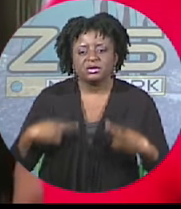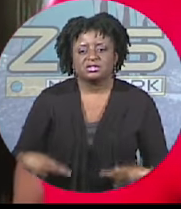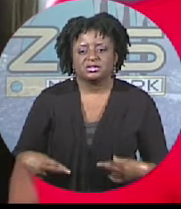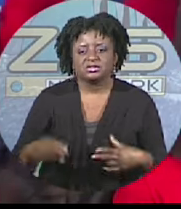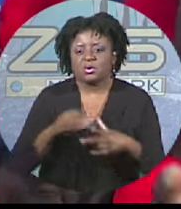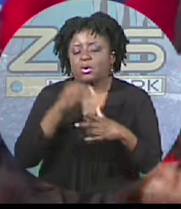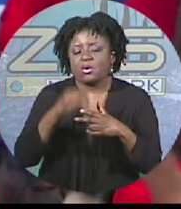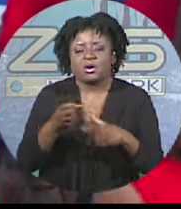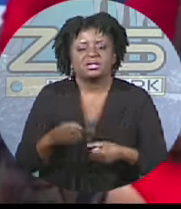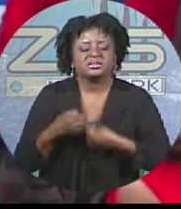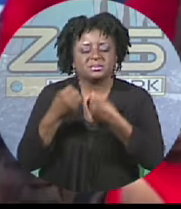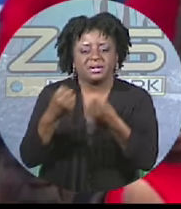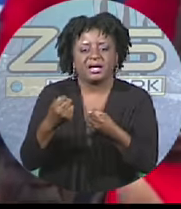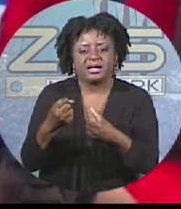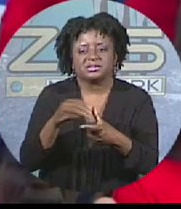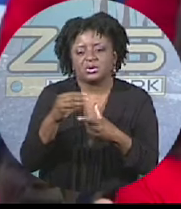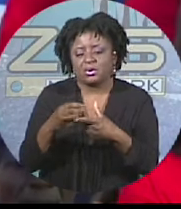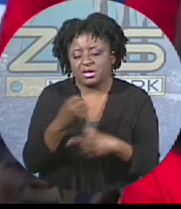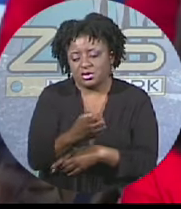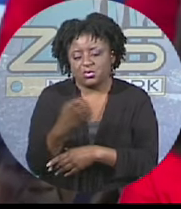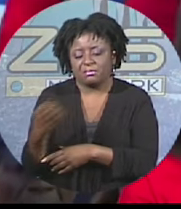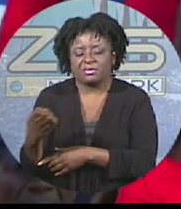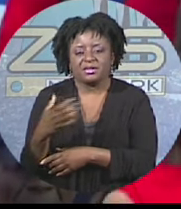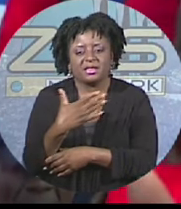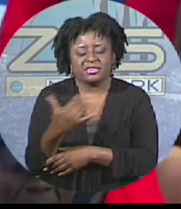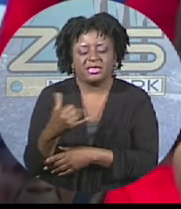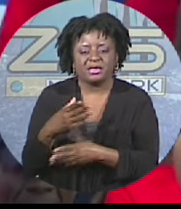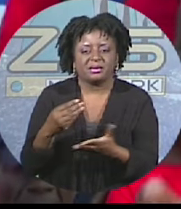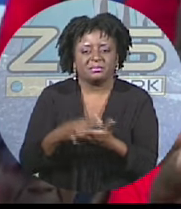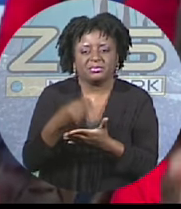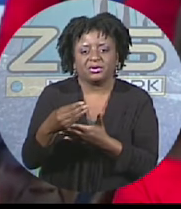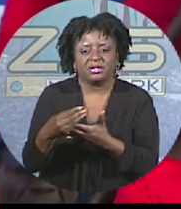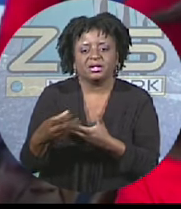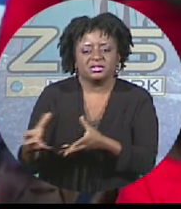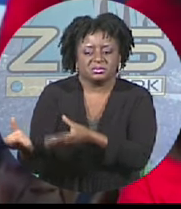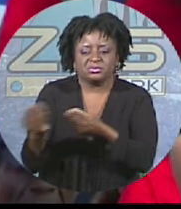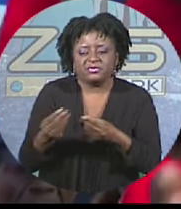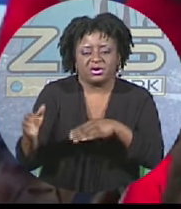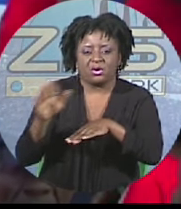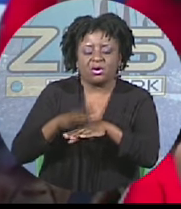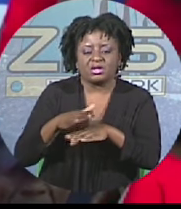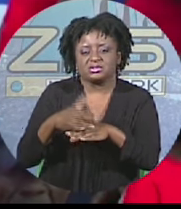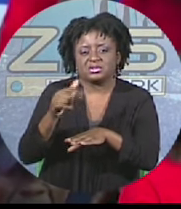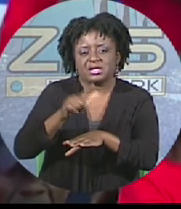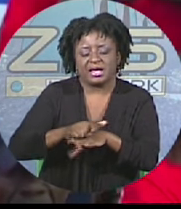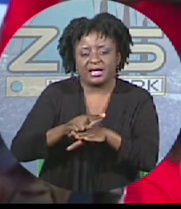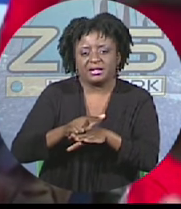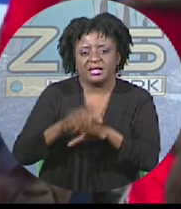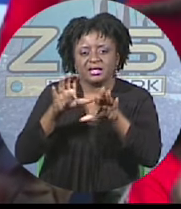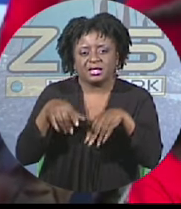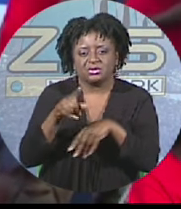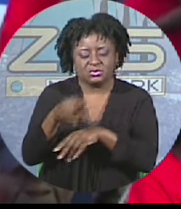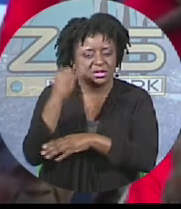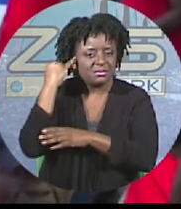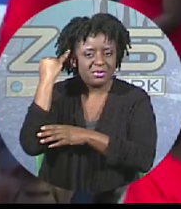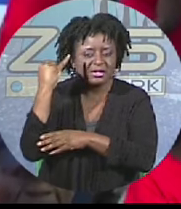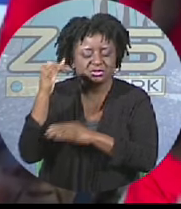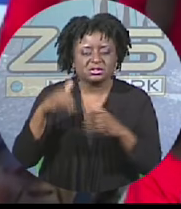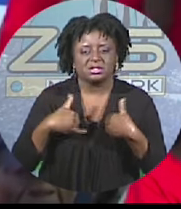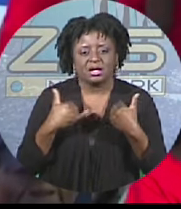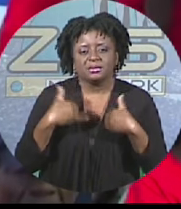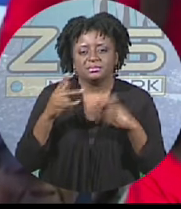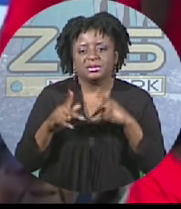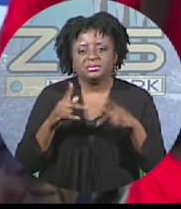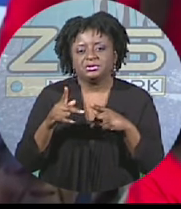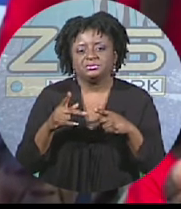supplies, equipments that they may purchase on to the land. And as a result, can you imagine young people,